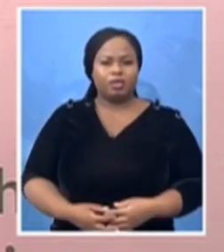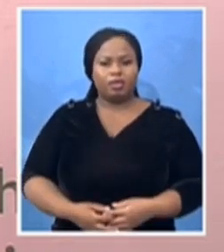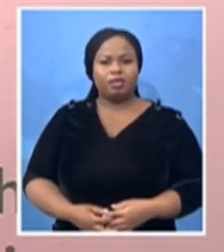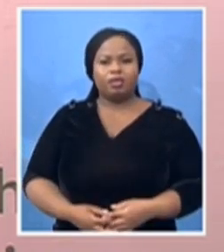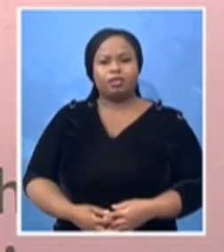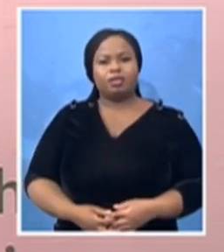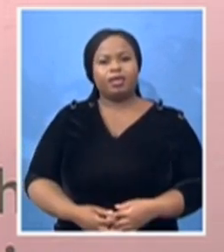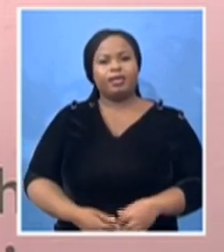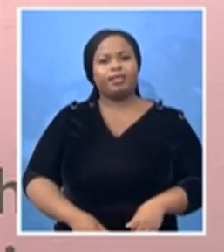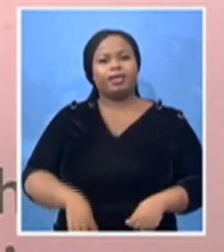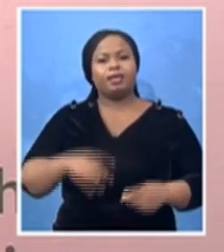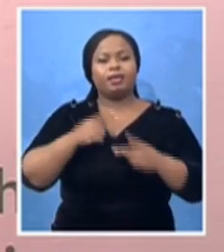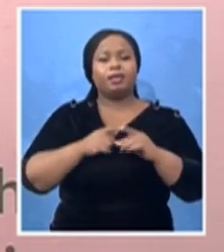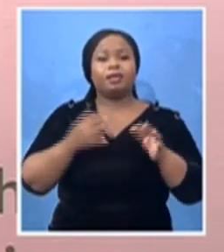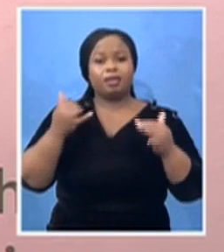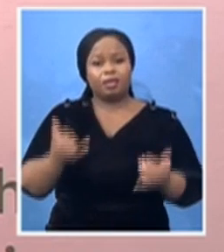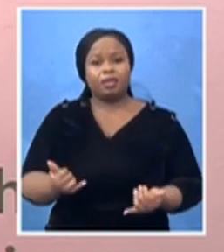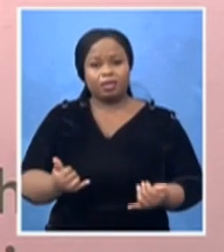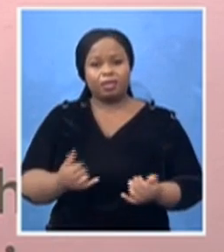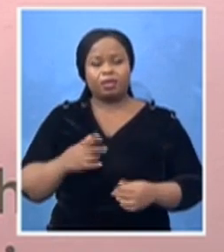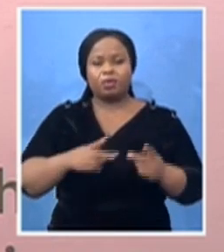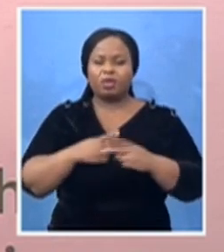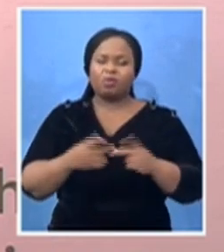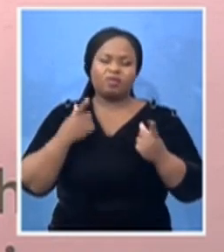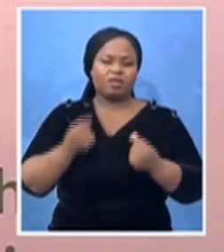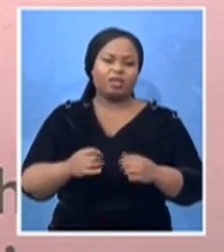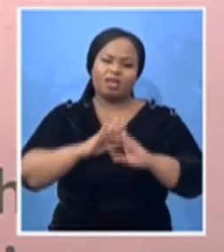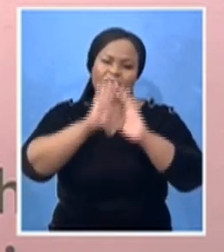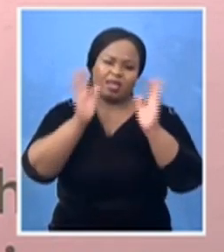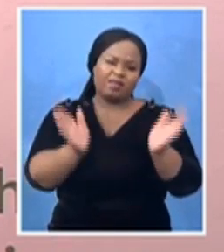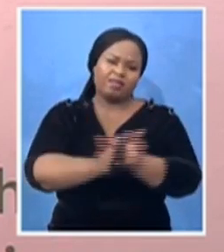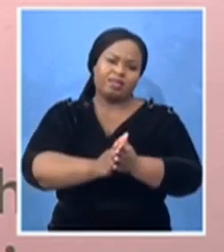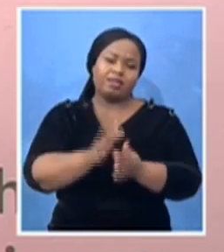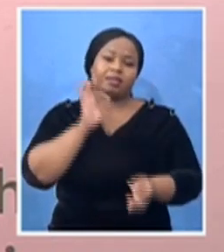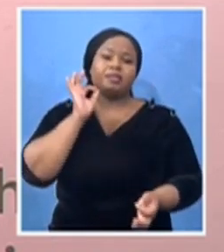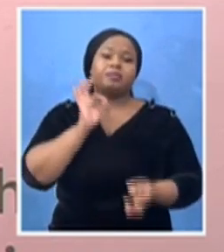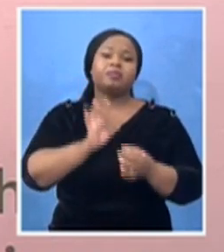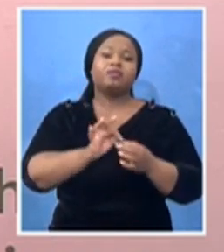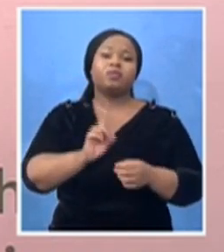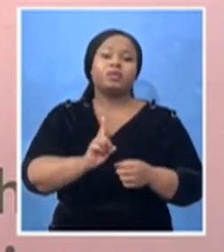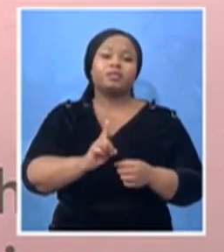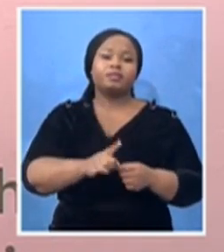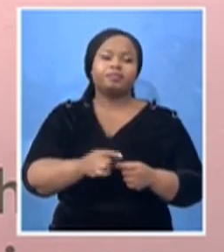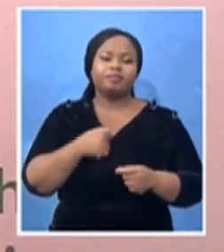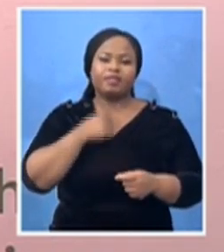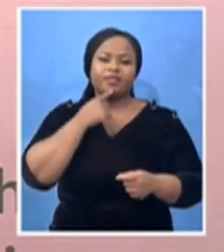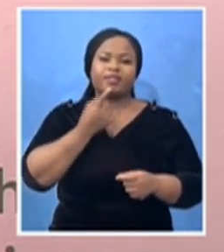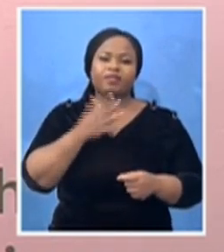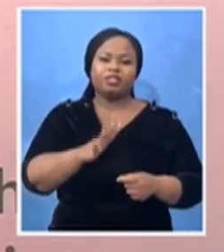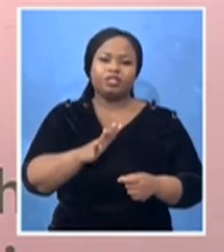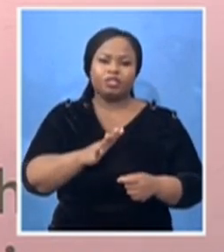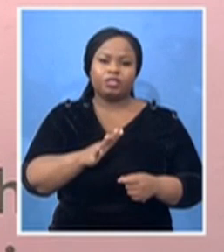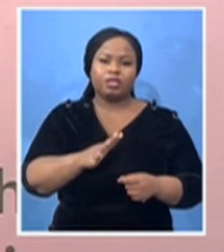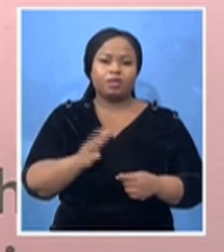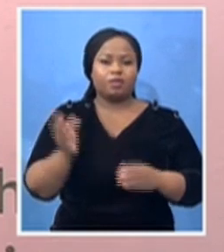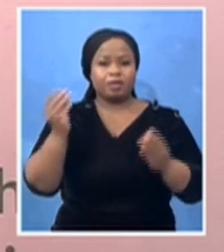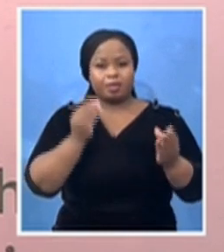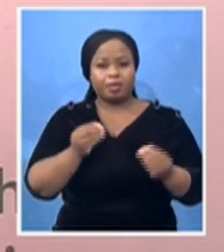could. In particular, I've indicated the numbers of people that we've had to screen.